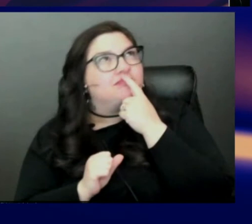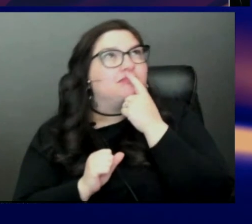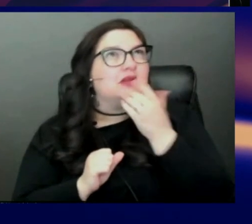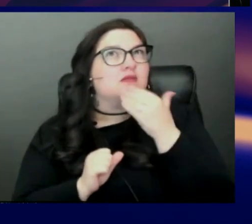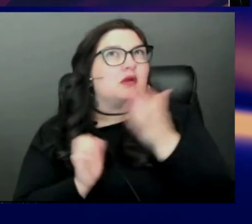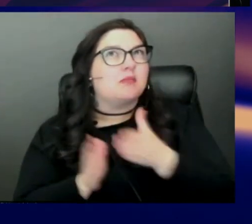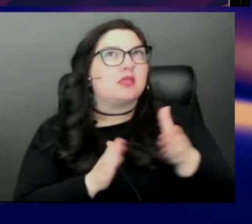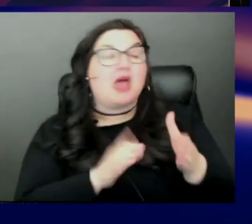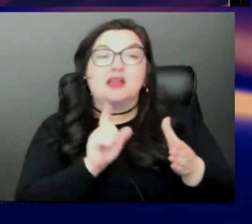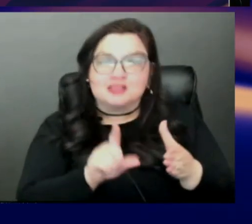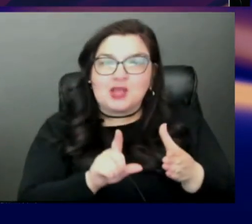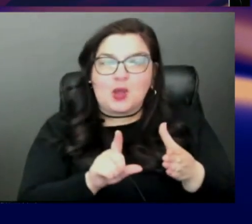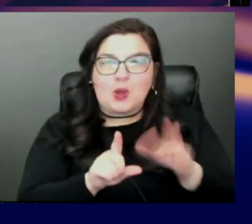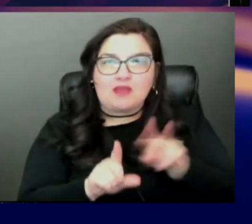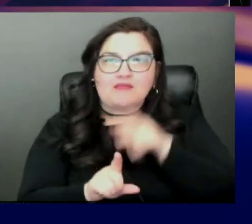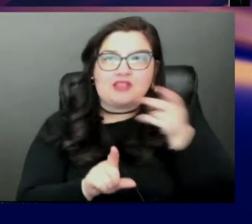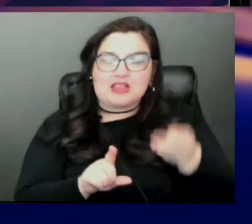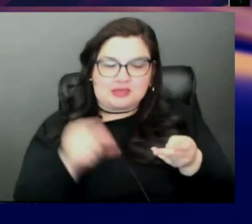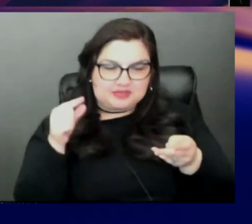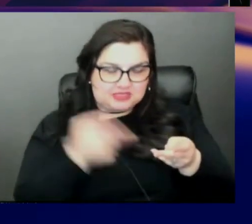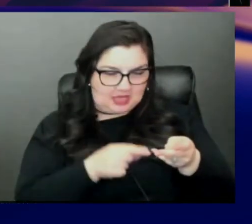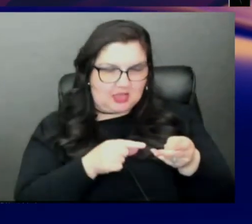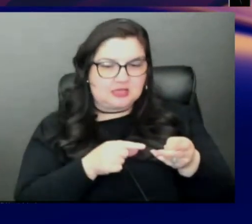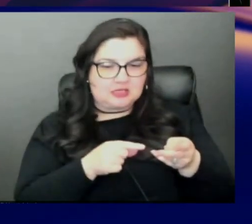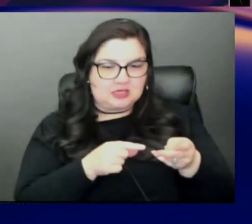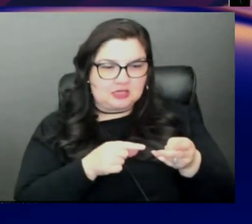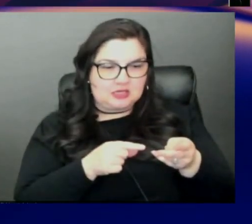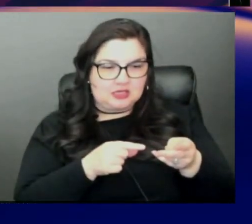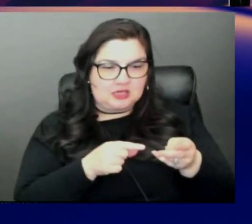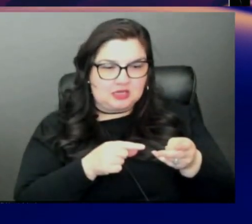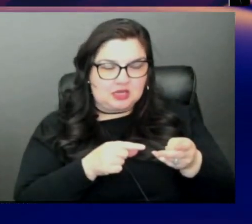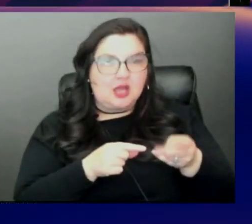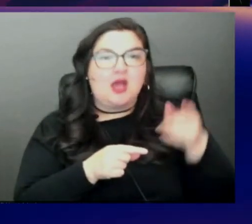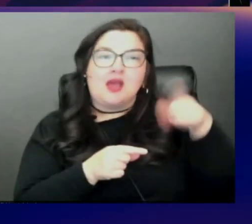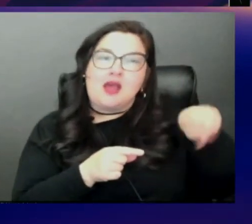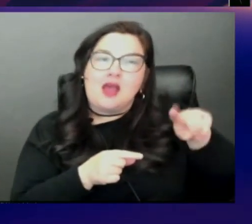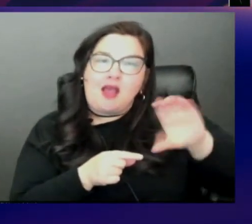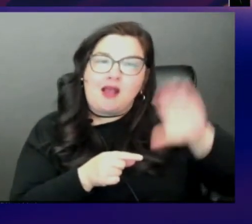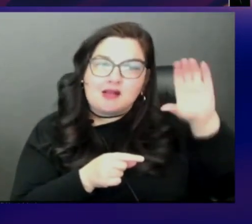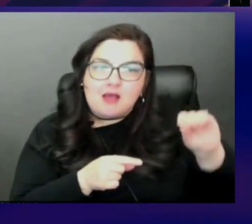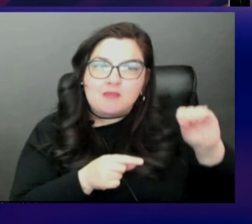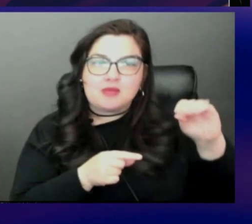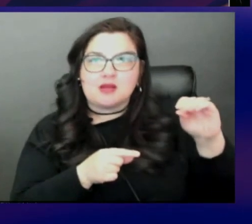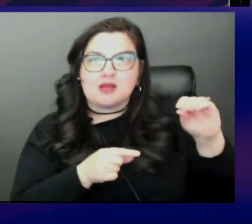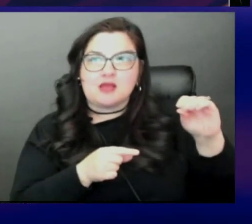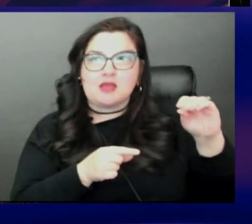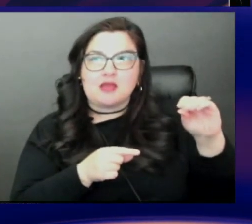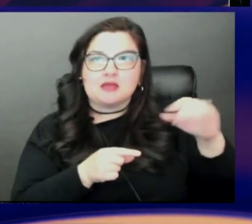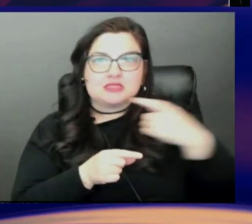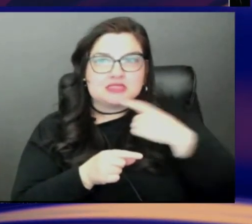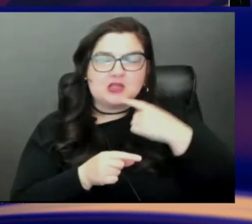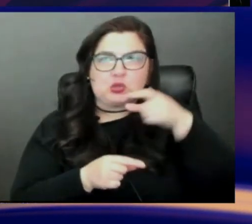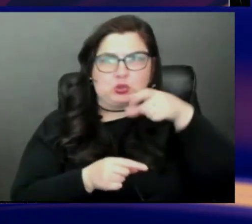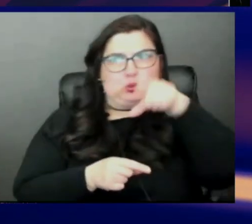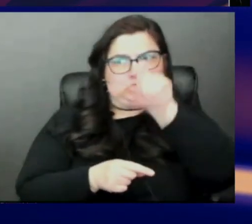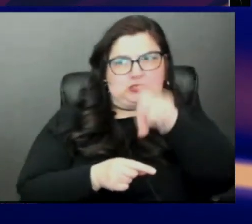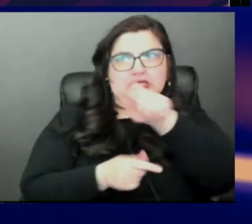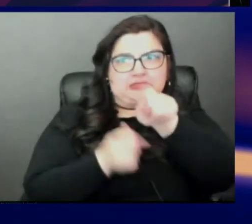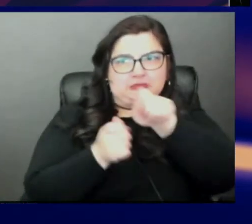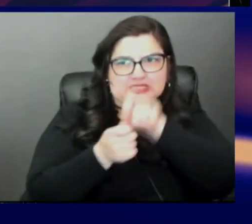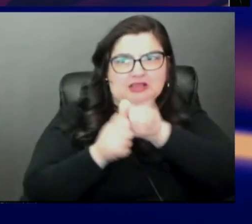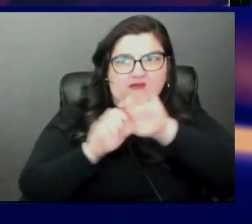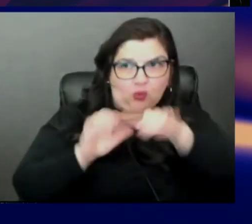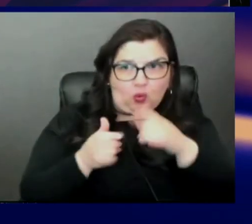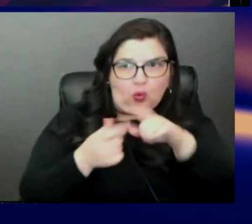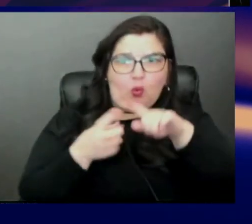on the flip side, essentially an employer could essentially say, oh, you're going to need this specific course or you're going to need